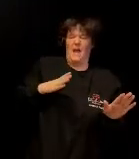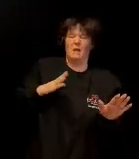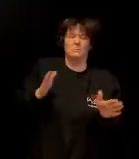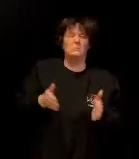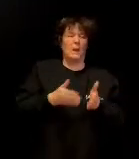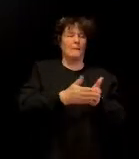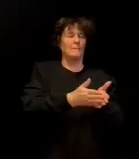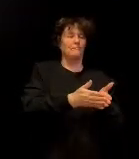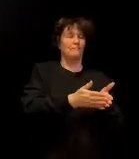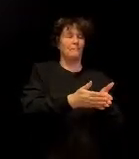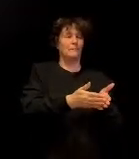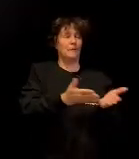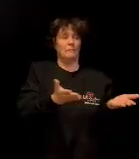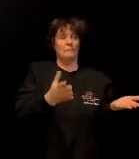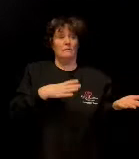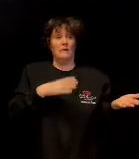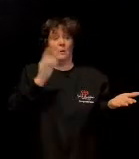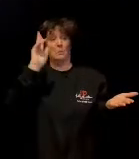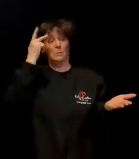And